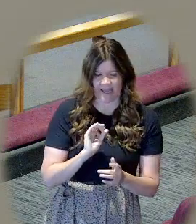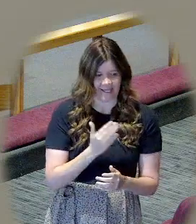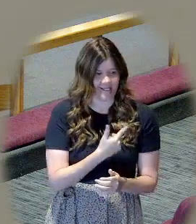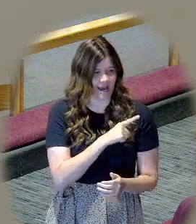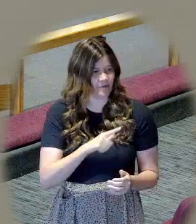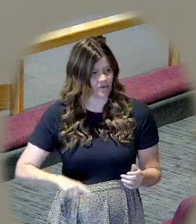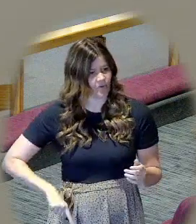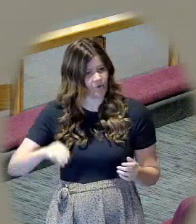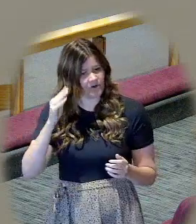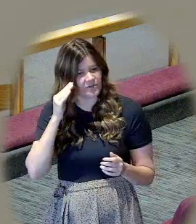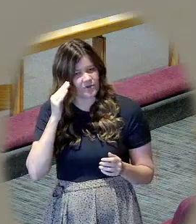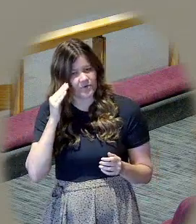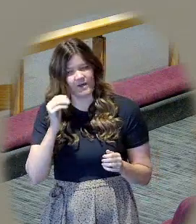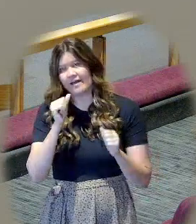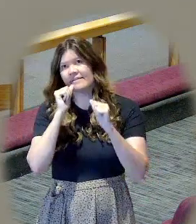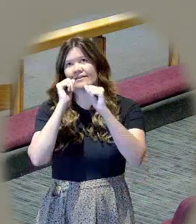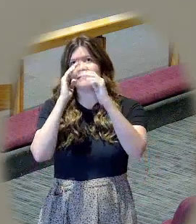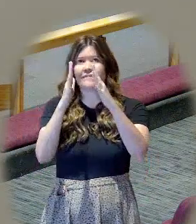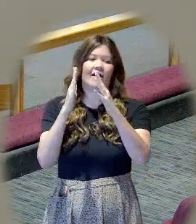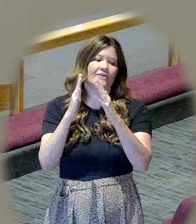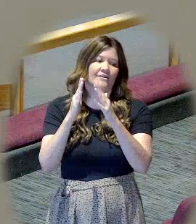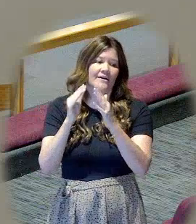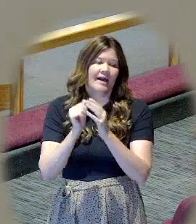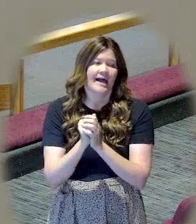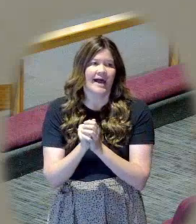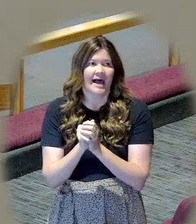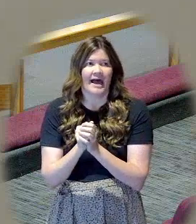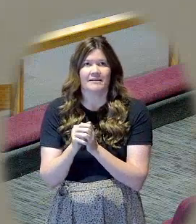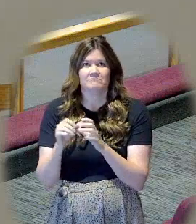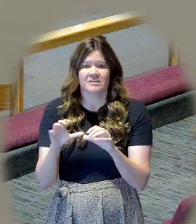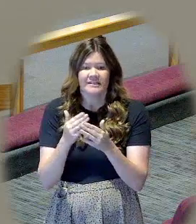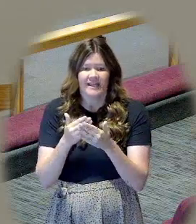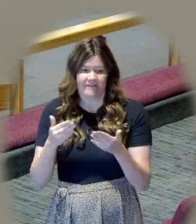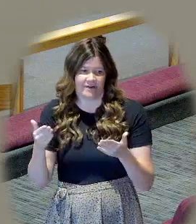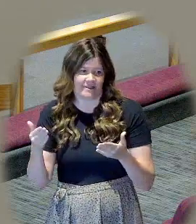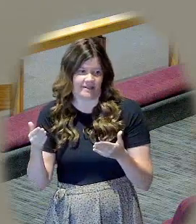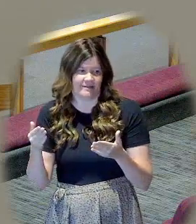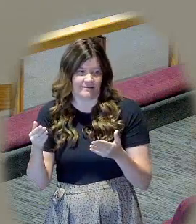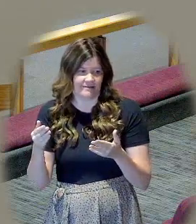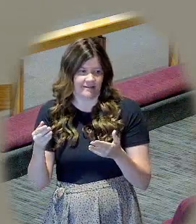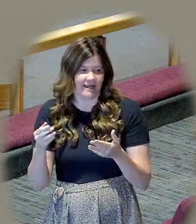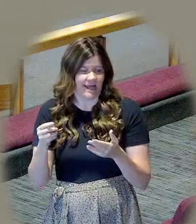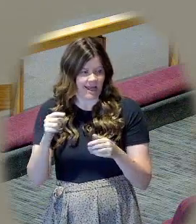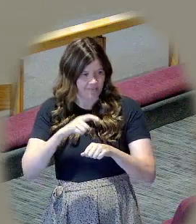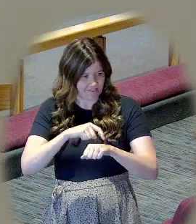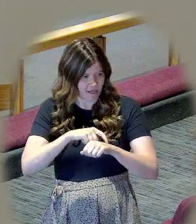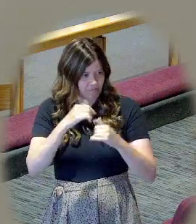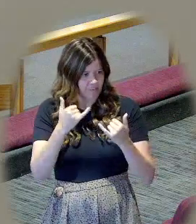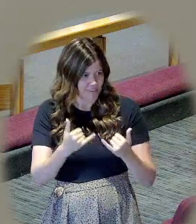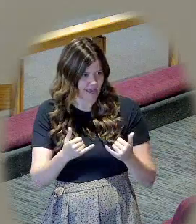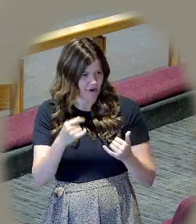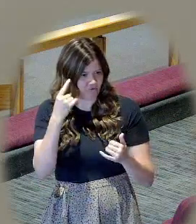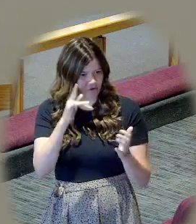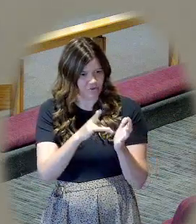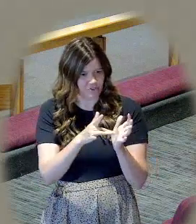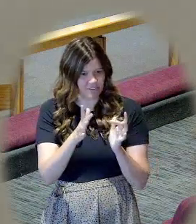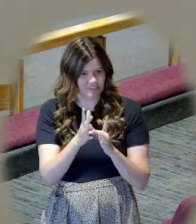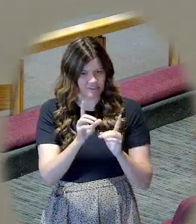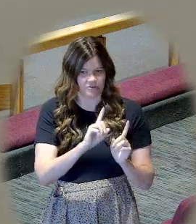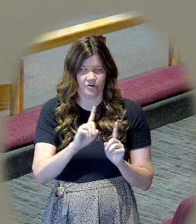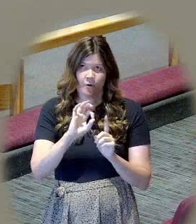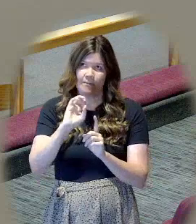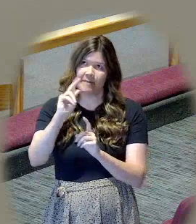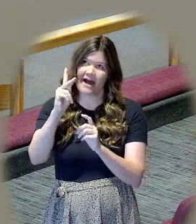knew that the Father had put all things under his power, and the time had come for him to return to the Father.